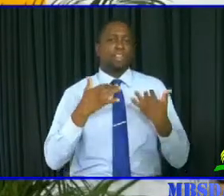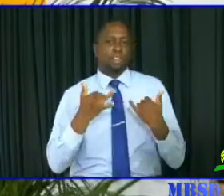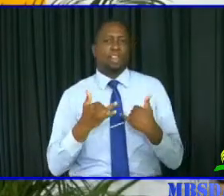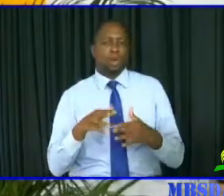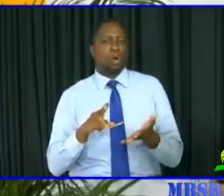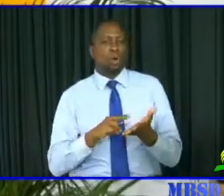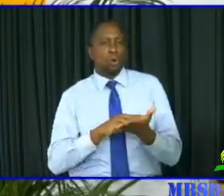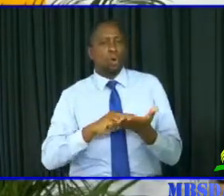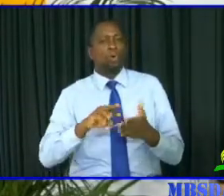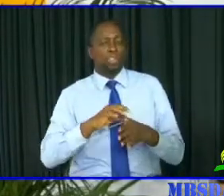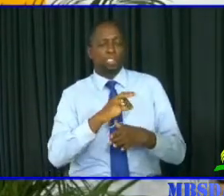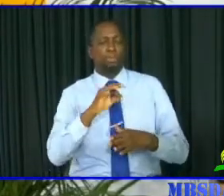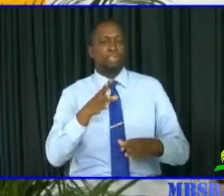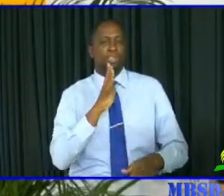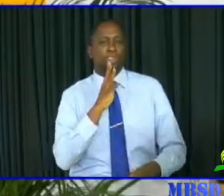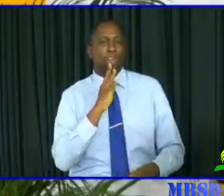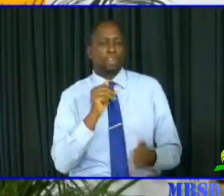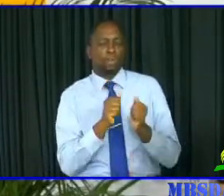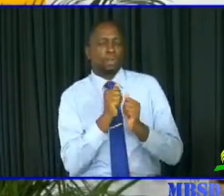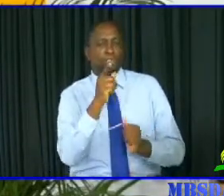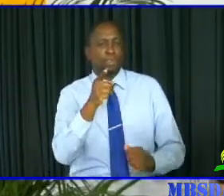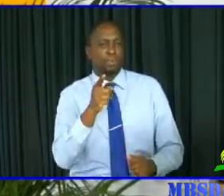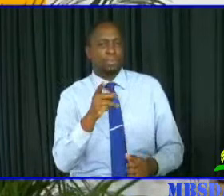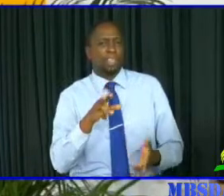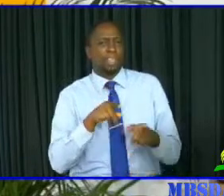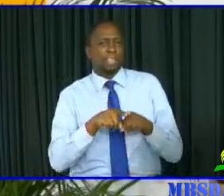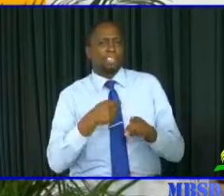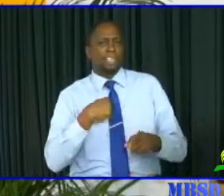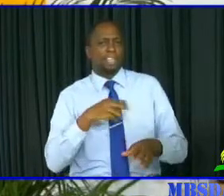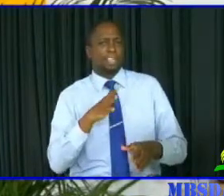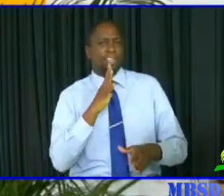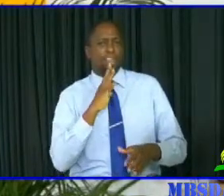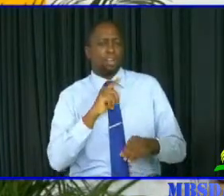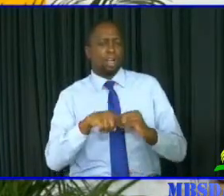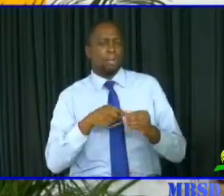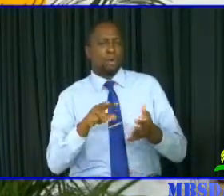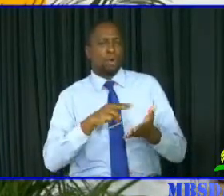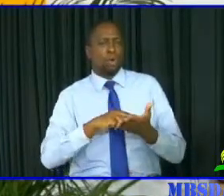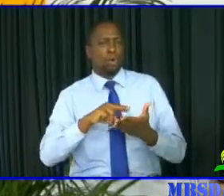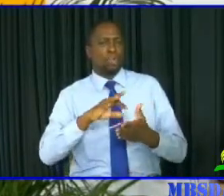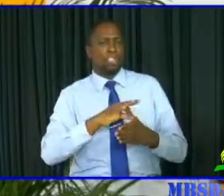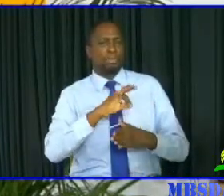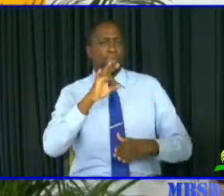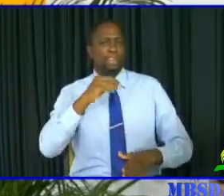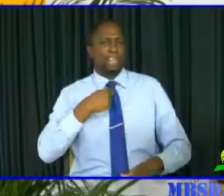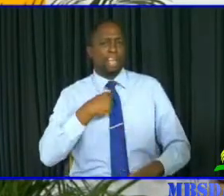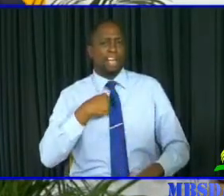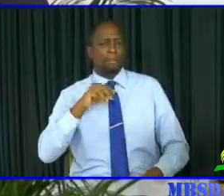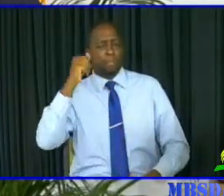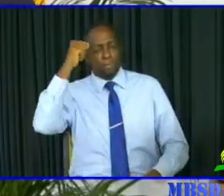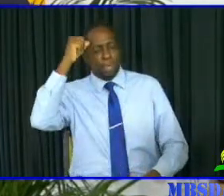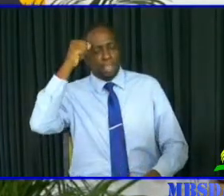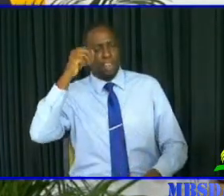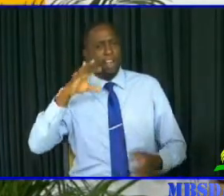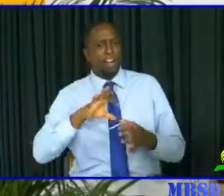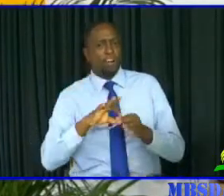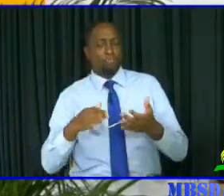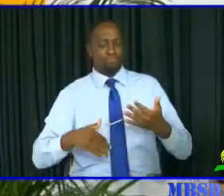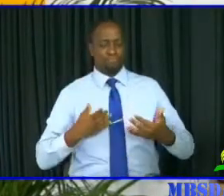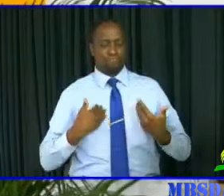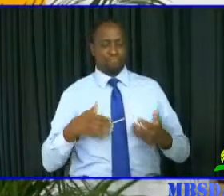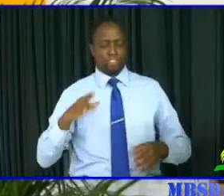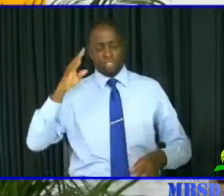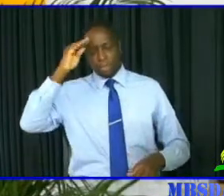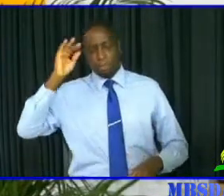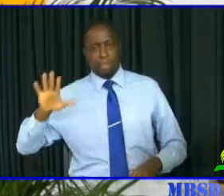your heart. And while I speak about the work of the Holy Spirit, I'm reminded of this youngster who, on a